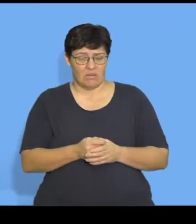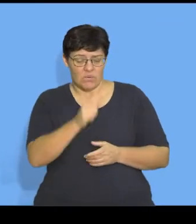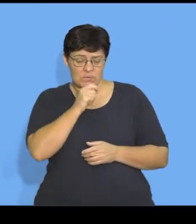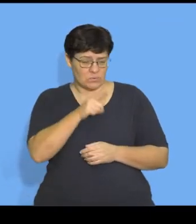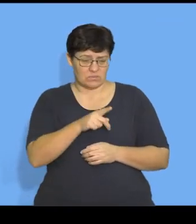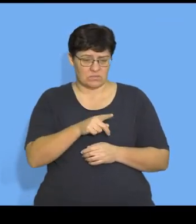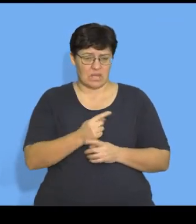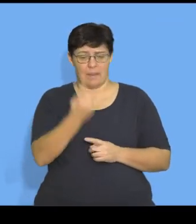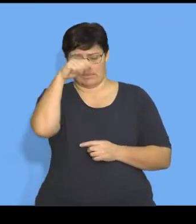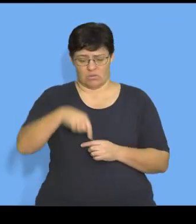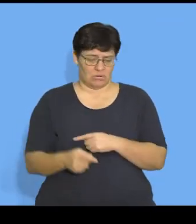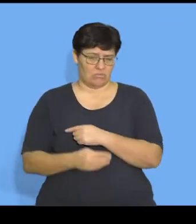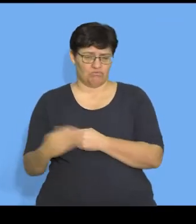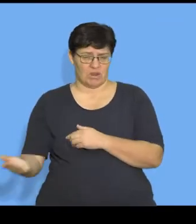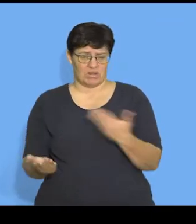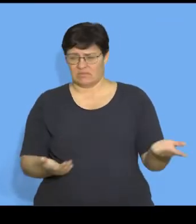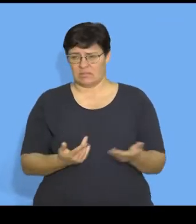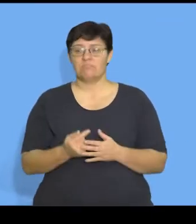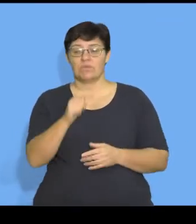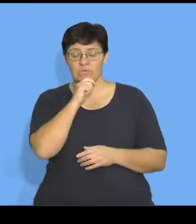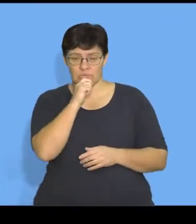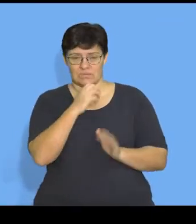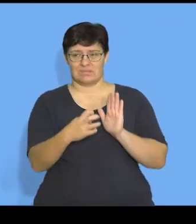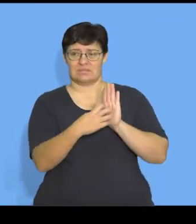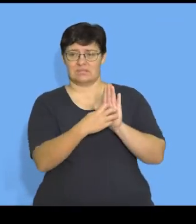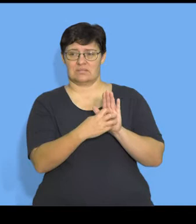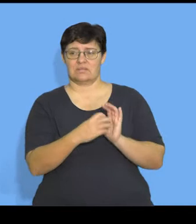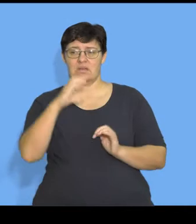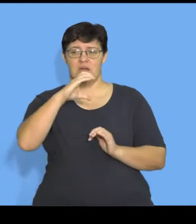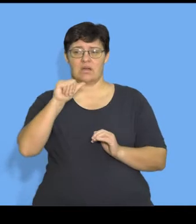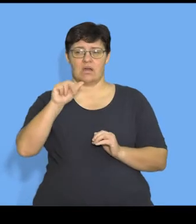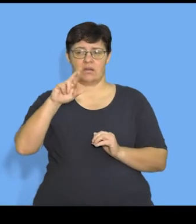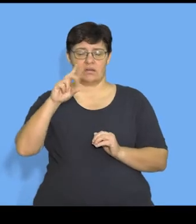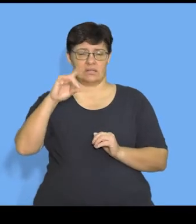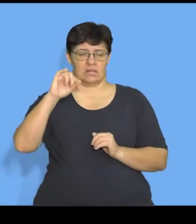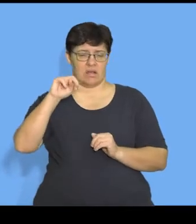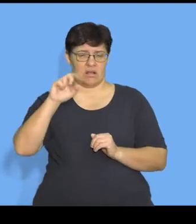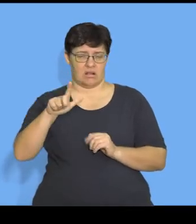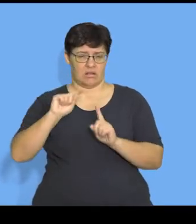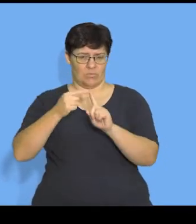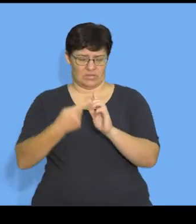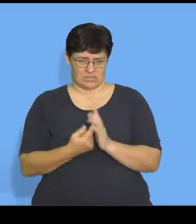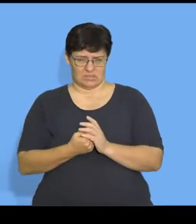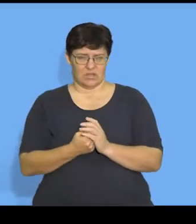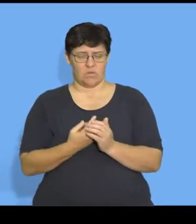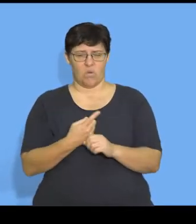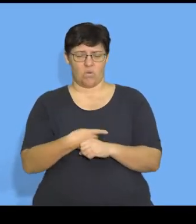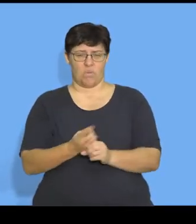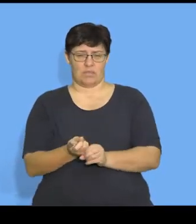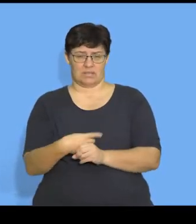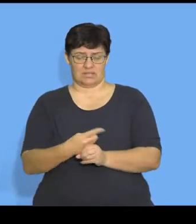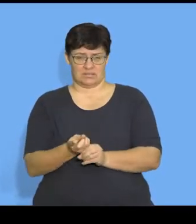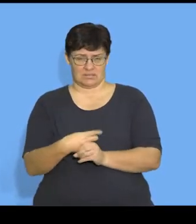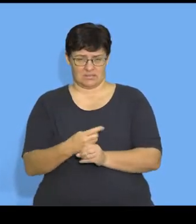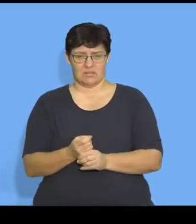in reality, we're going to use the cardinal points. So you know the cardinal points. You've done this in other subjects where you've got